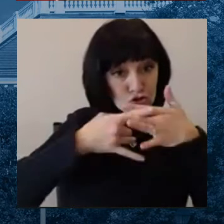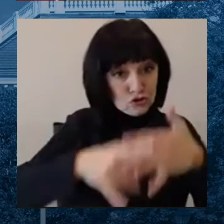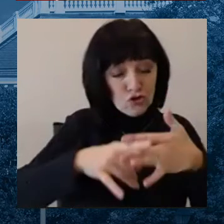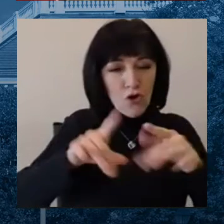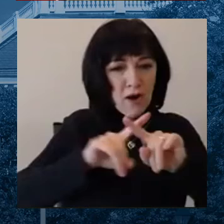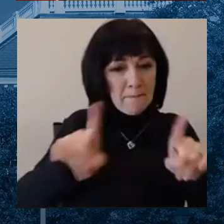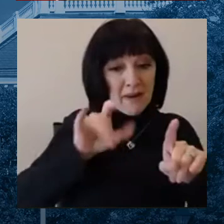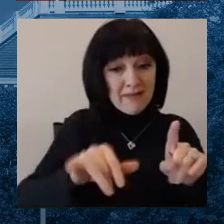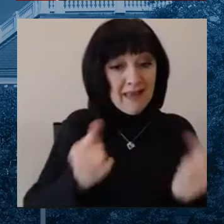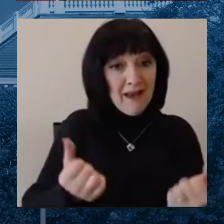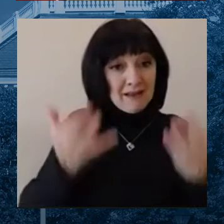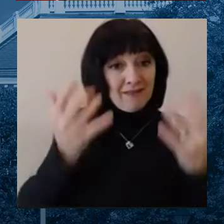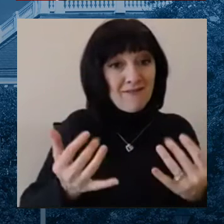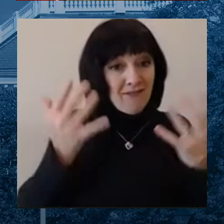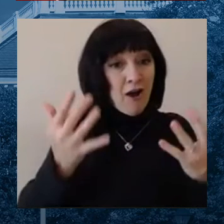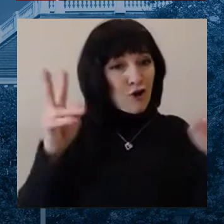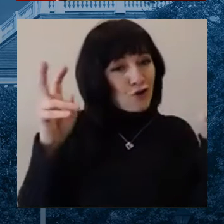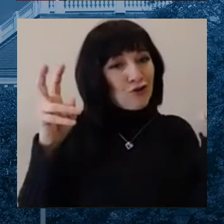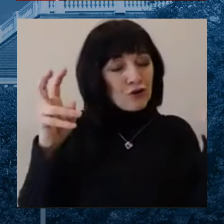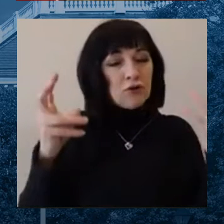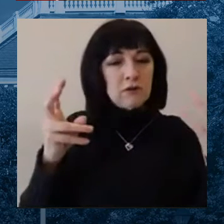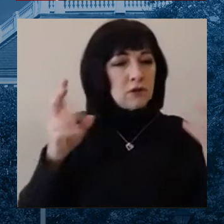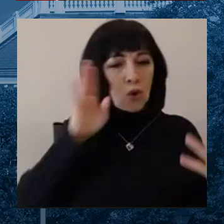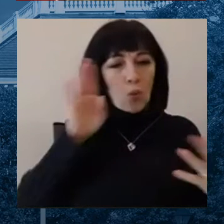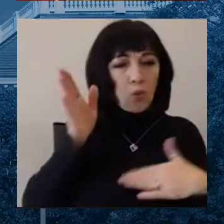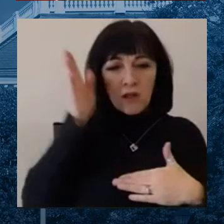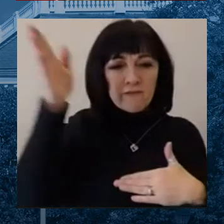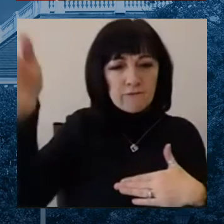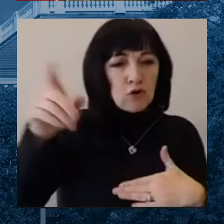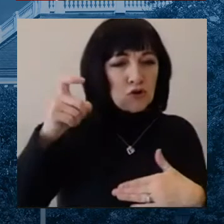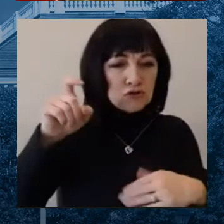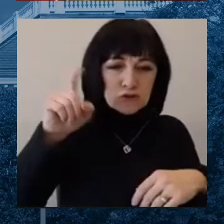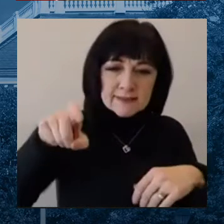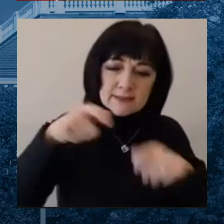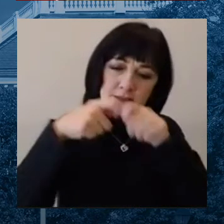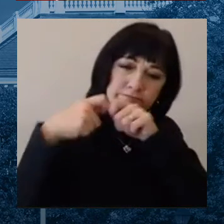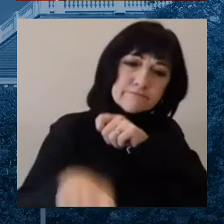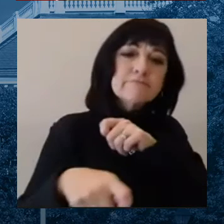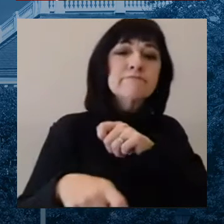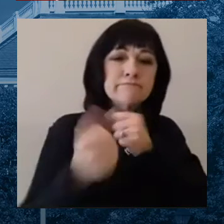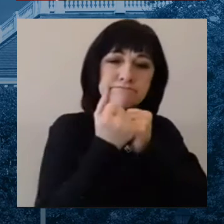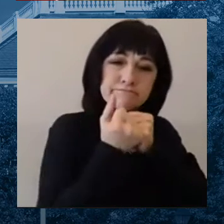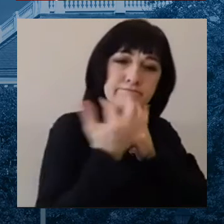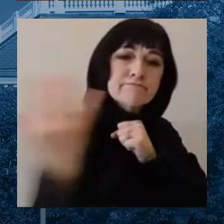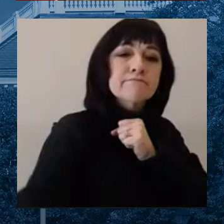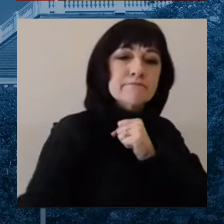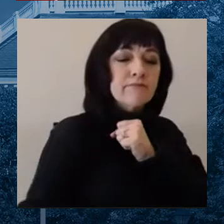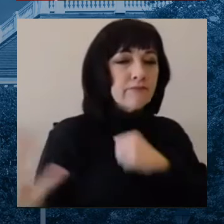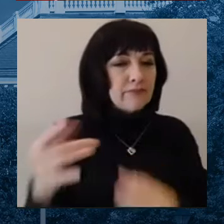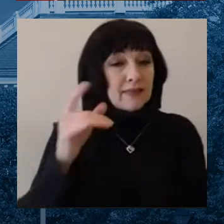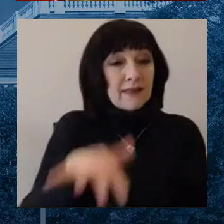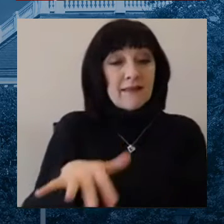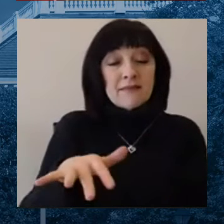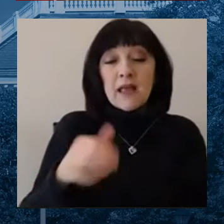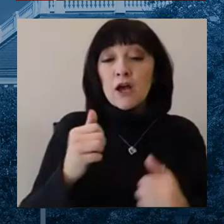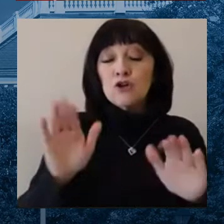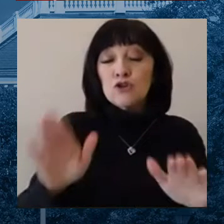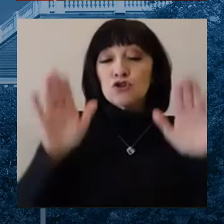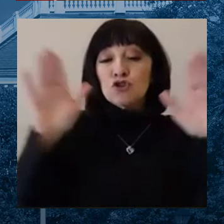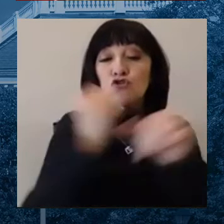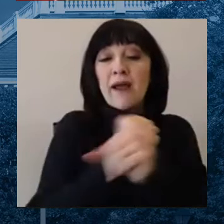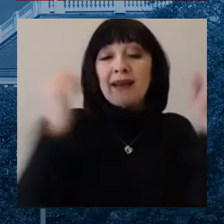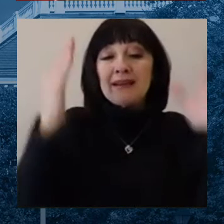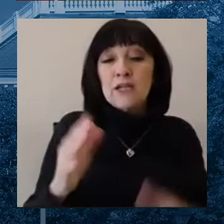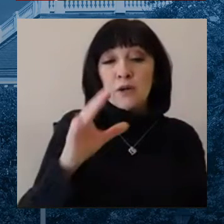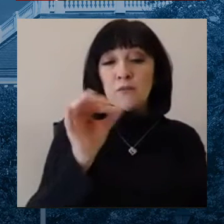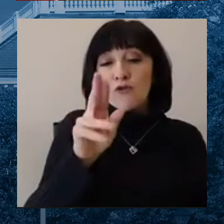I stand on the words that I reflect on often that comes from the great liberator, Frederick Douglass, who said, where justice